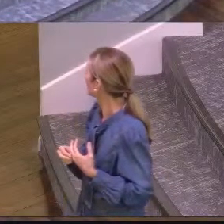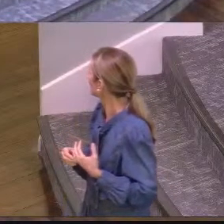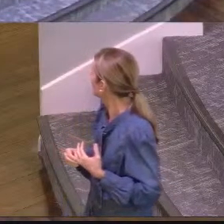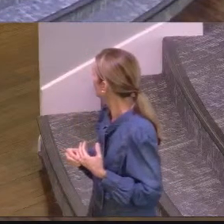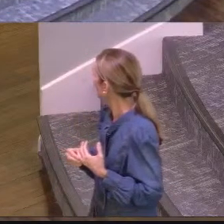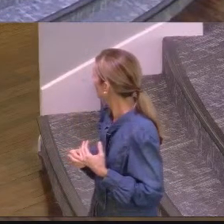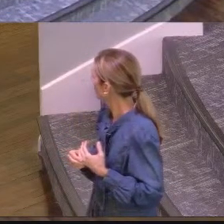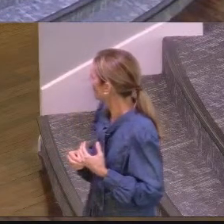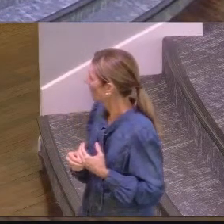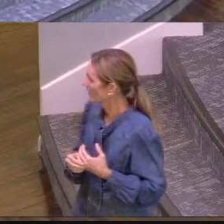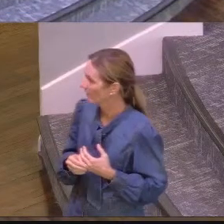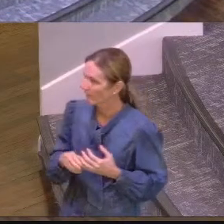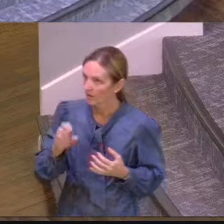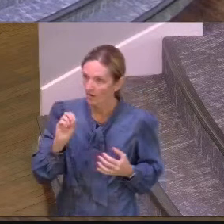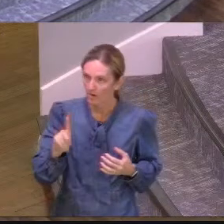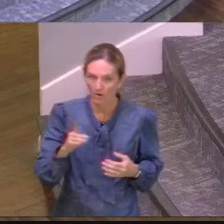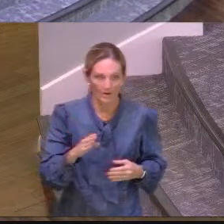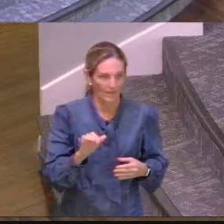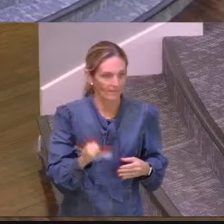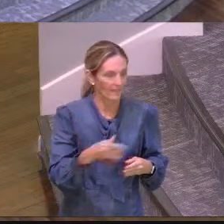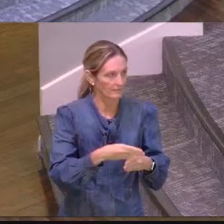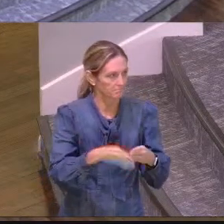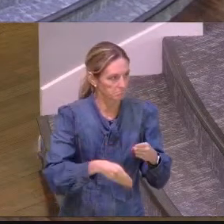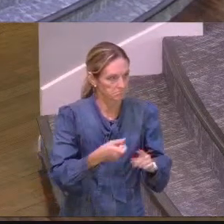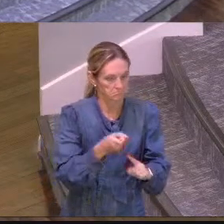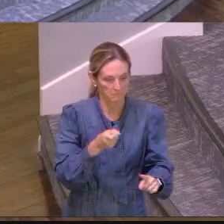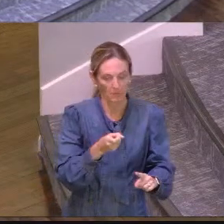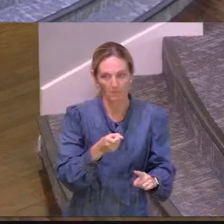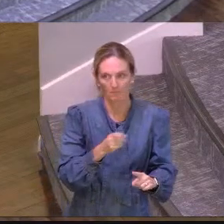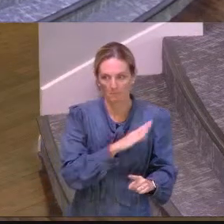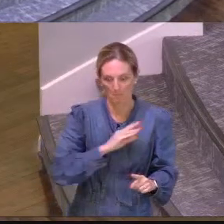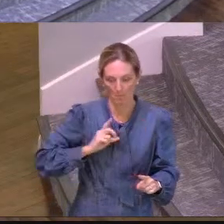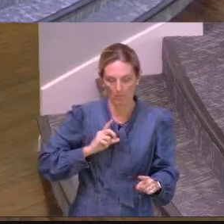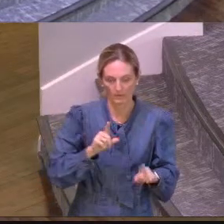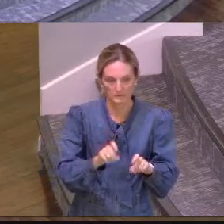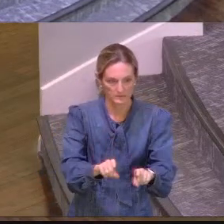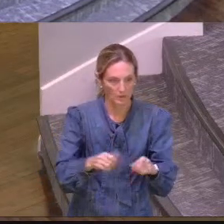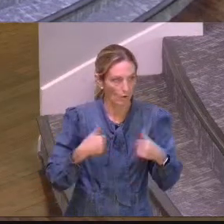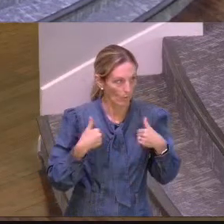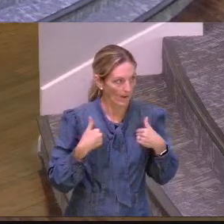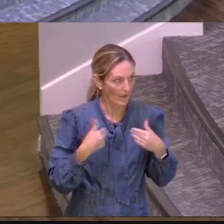Okay, so that concludes our questions from the board, and